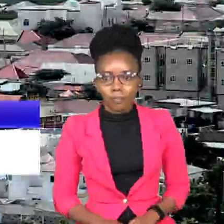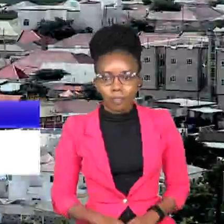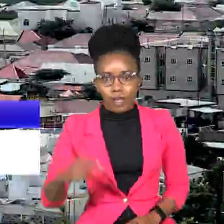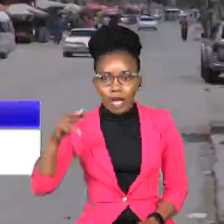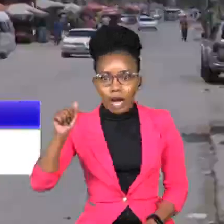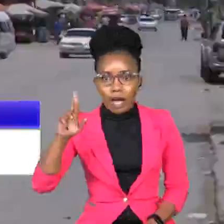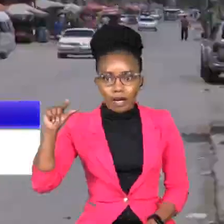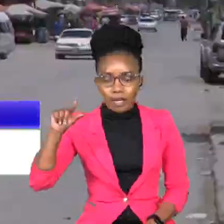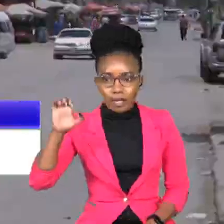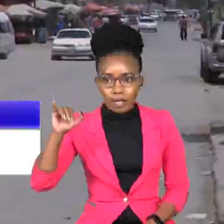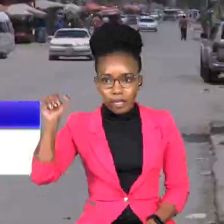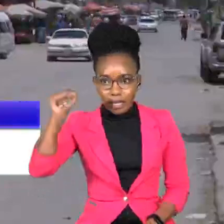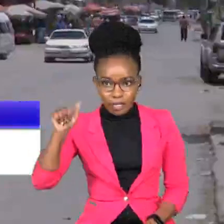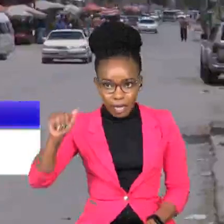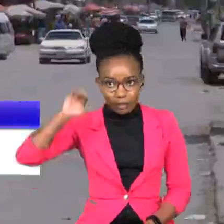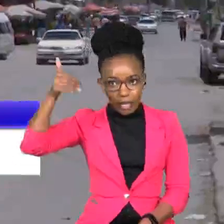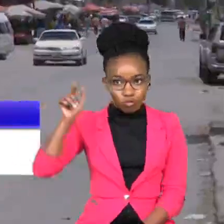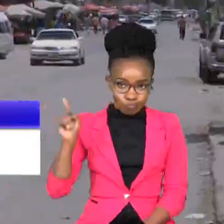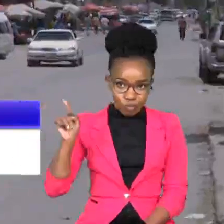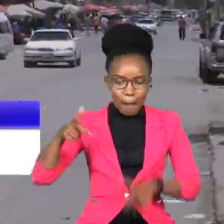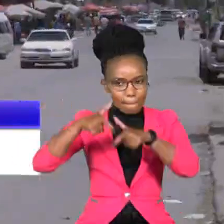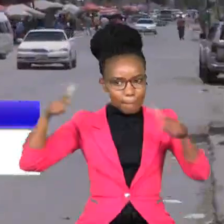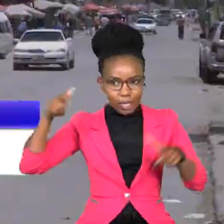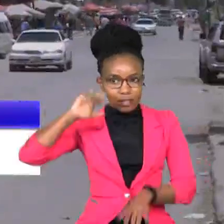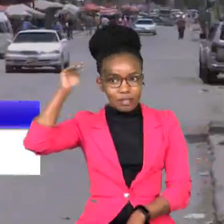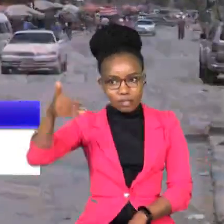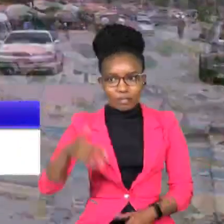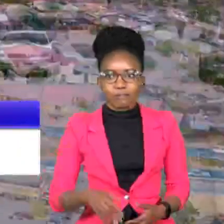Hargeisa is Somaliland's capital and largest city.